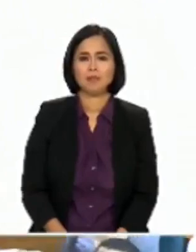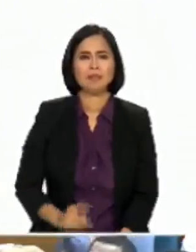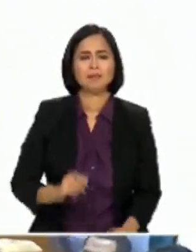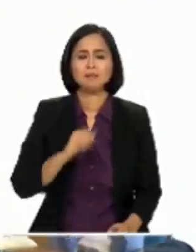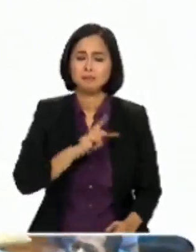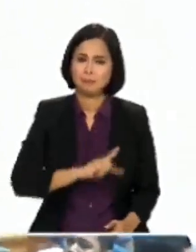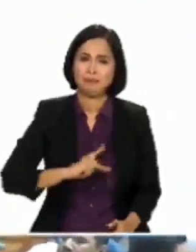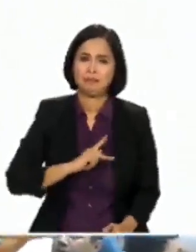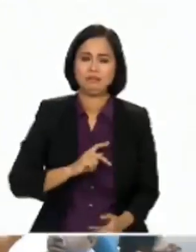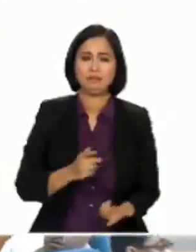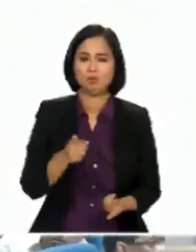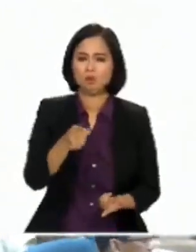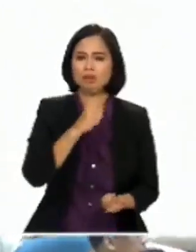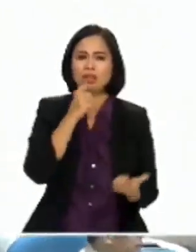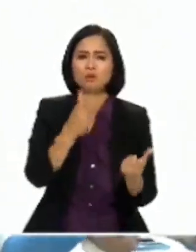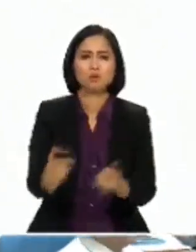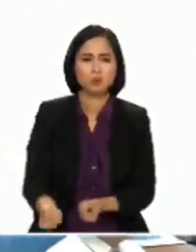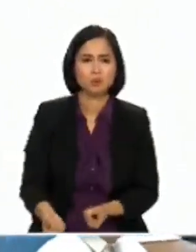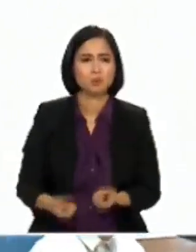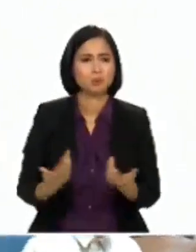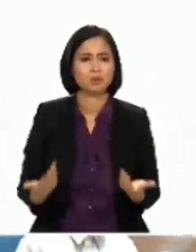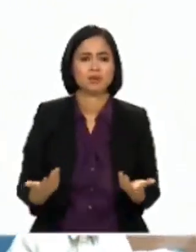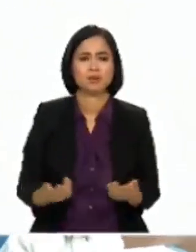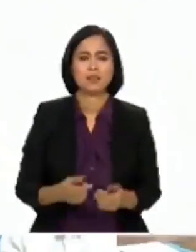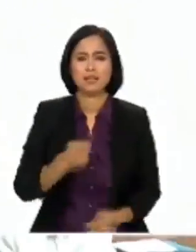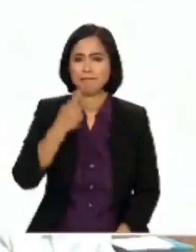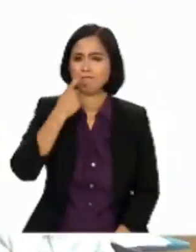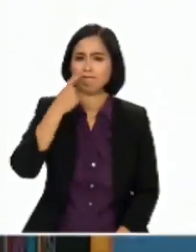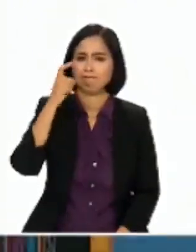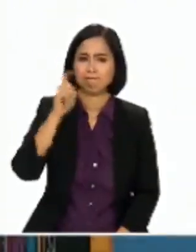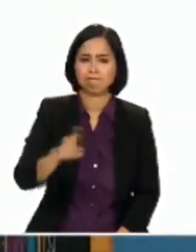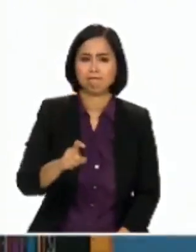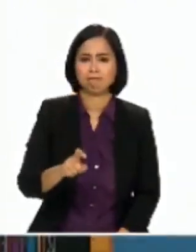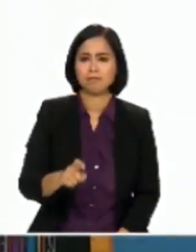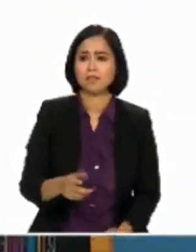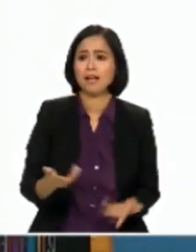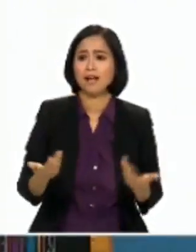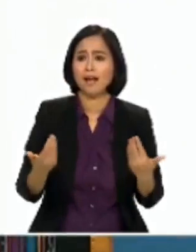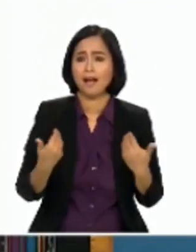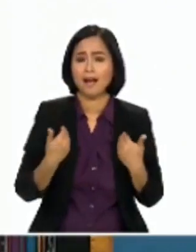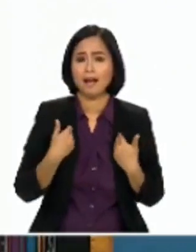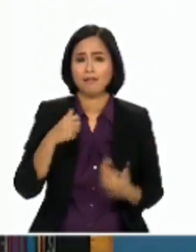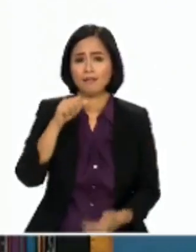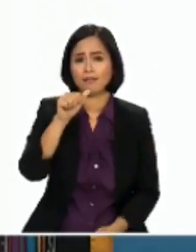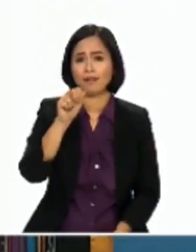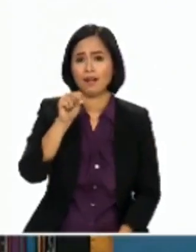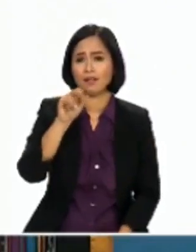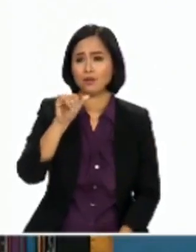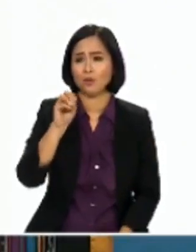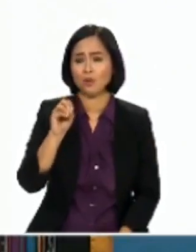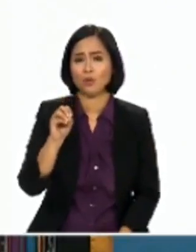I am directing si Secretary Anyo. Is he here, sir? Nandito ka?